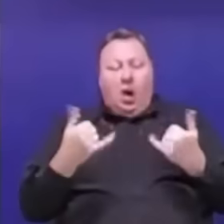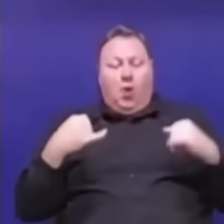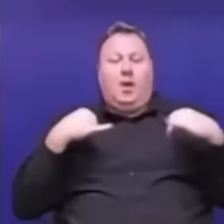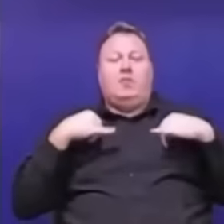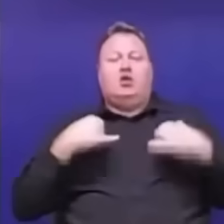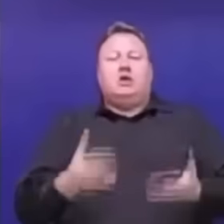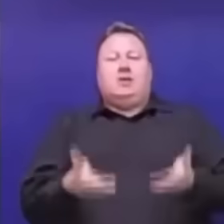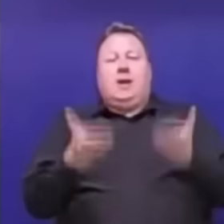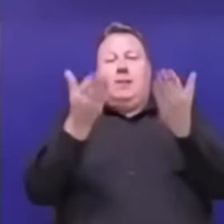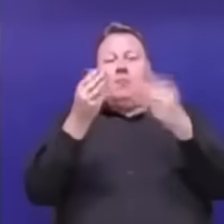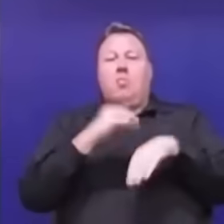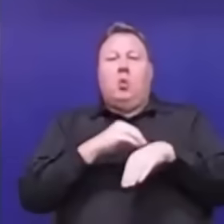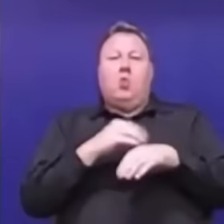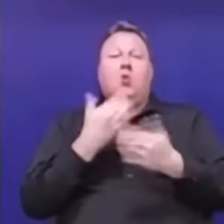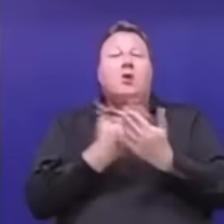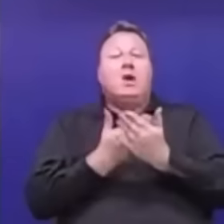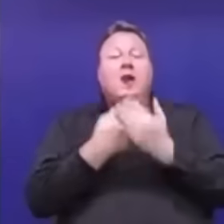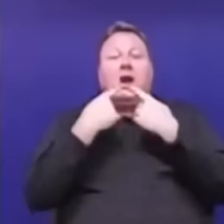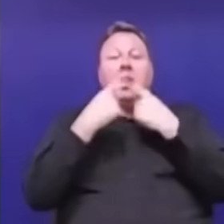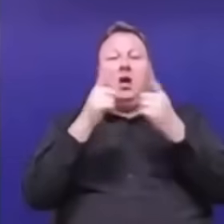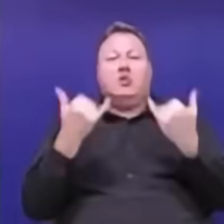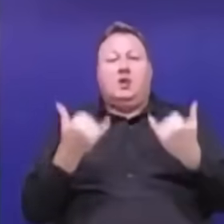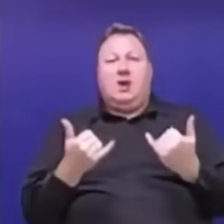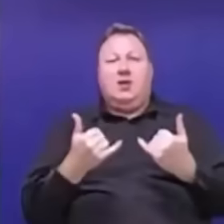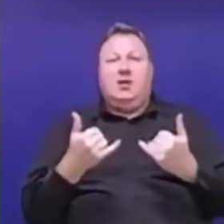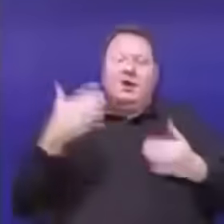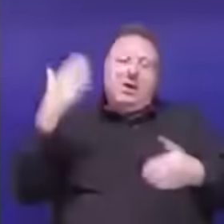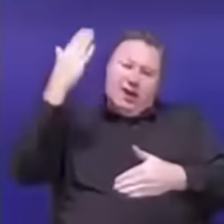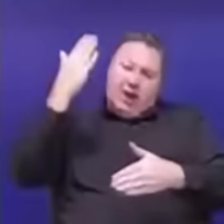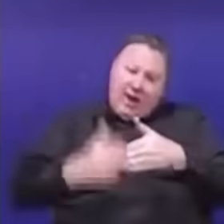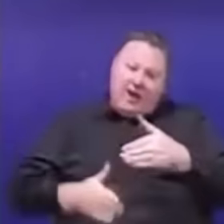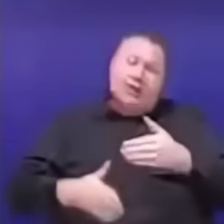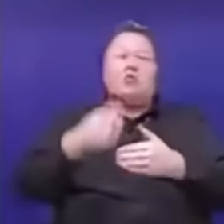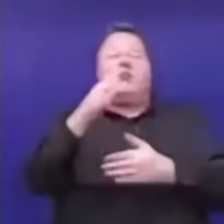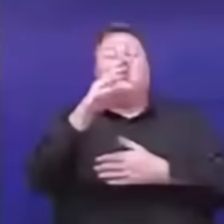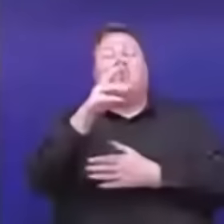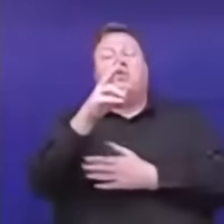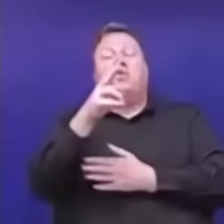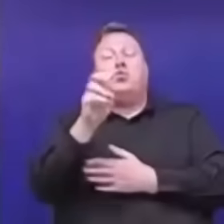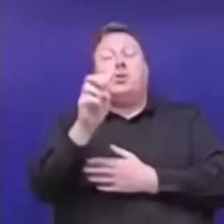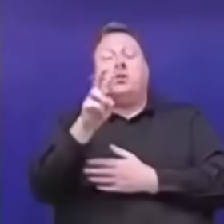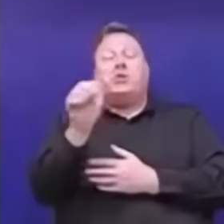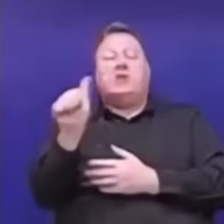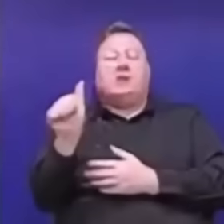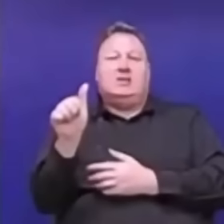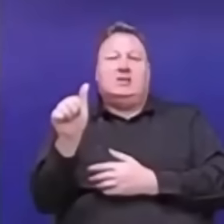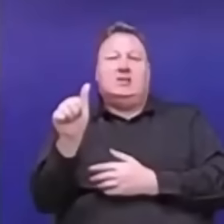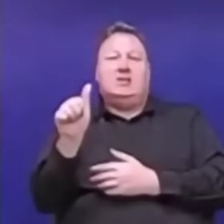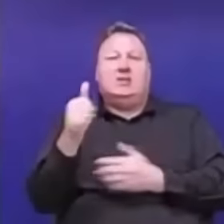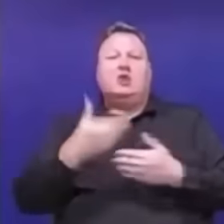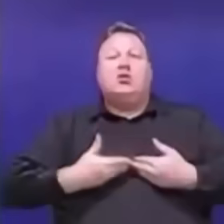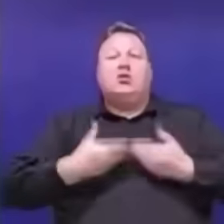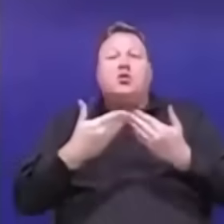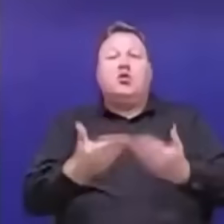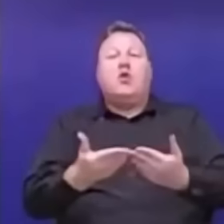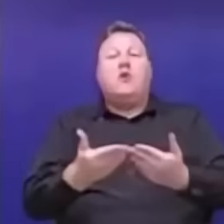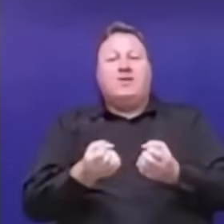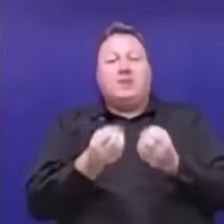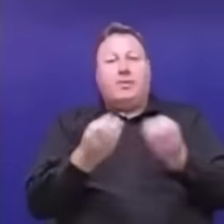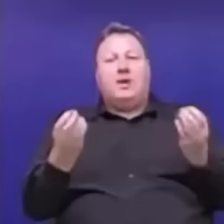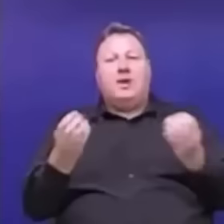accordingly. I can announce today that by the end of 2026, we aim to roll out this service to at